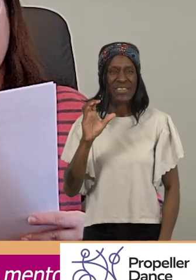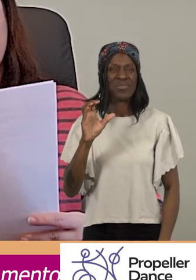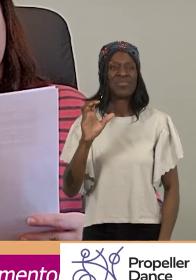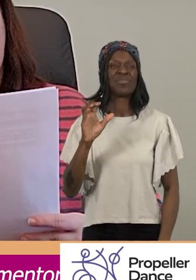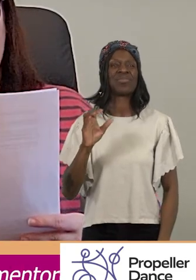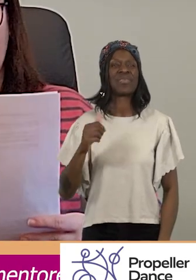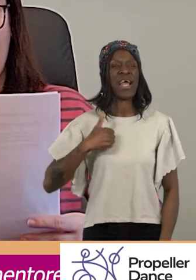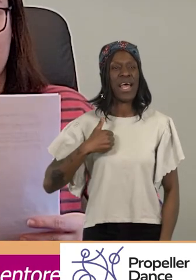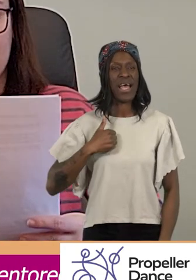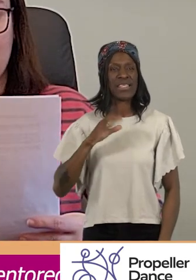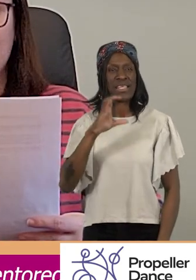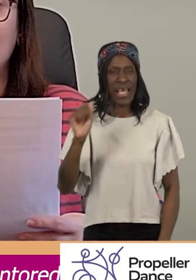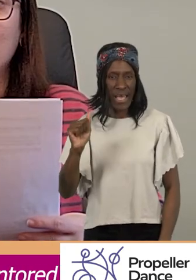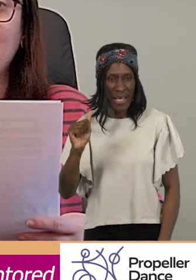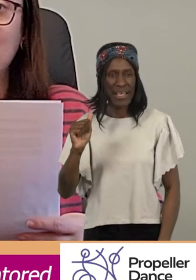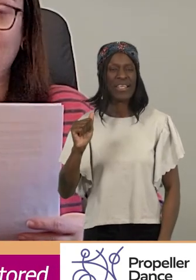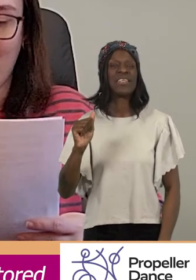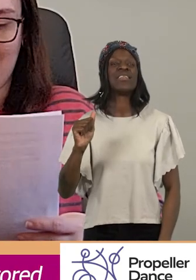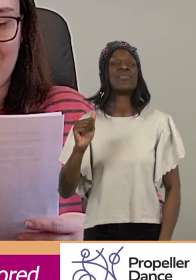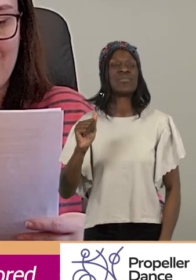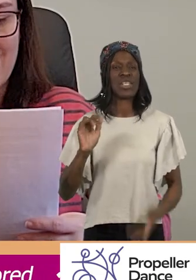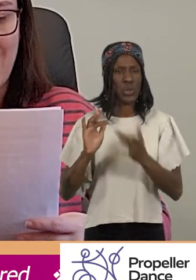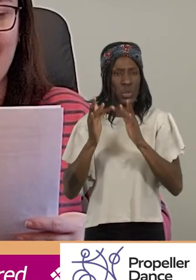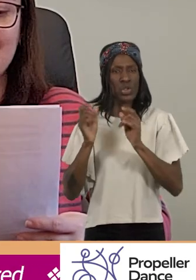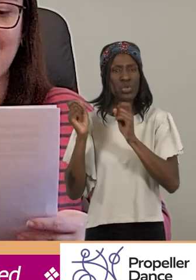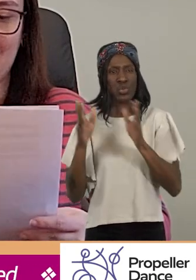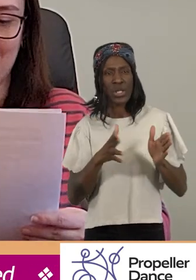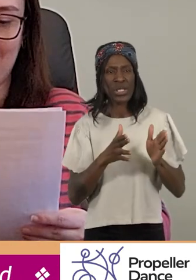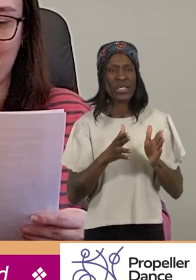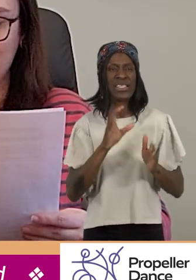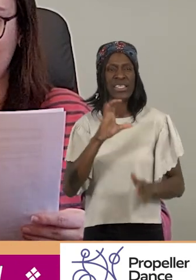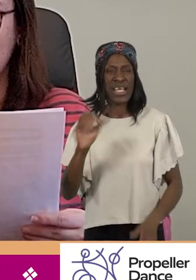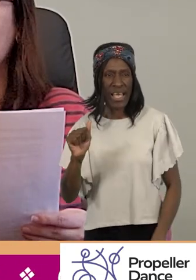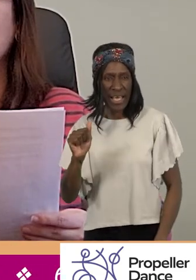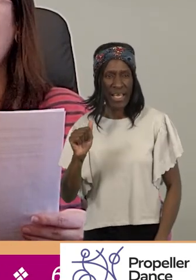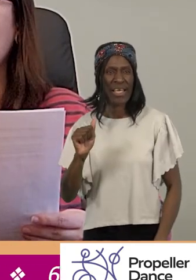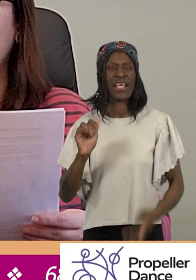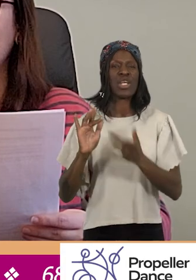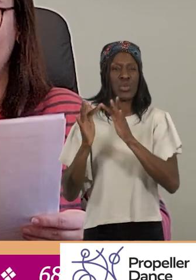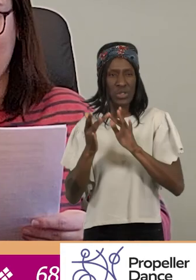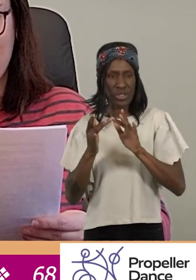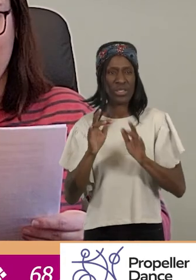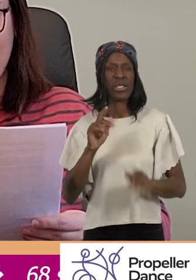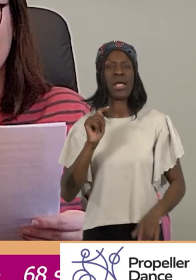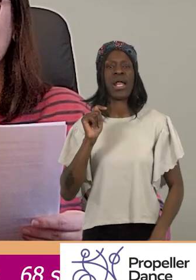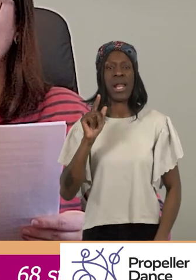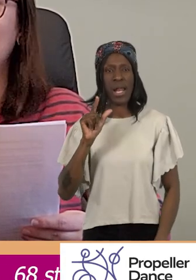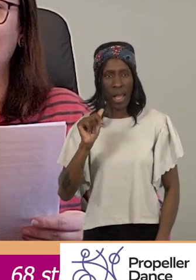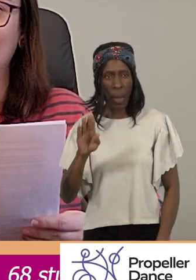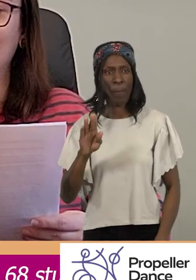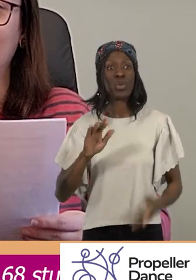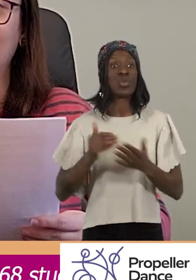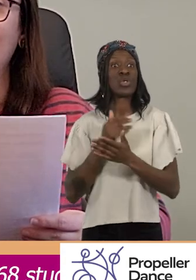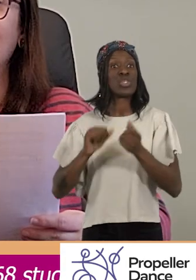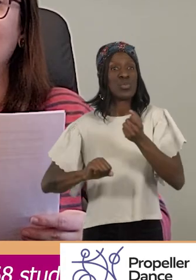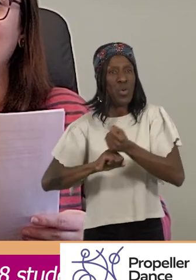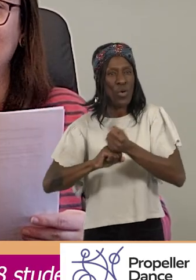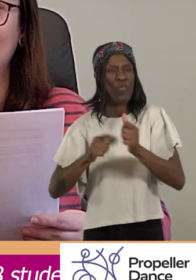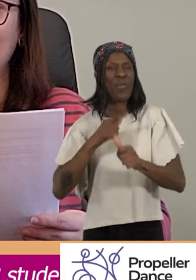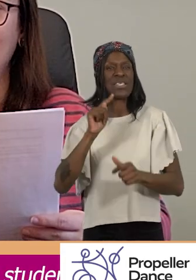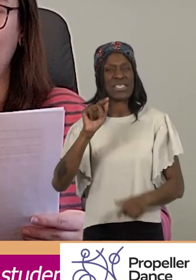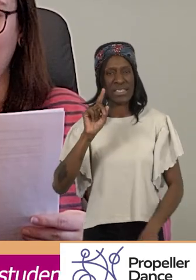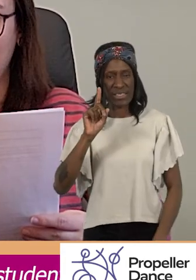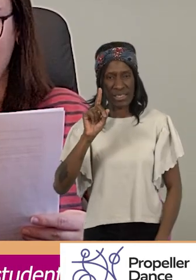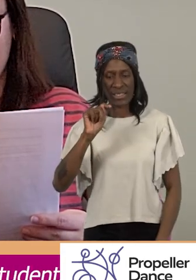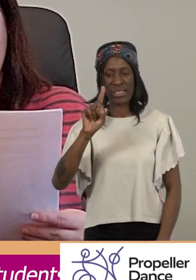Initiative, Canada Council Digital Strategy Grant, and Canada Council Digital Now grant, plus a new sponsorship from